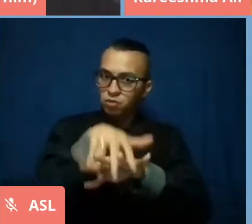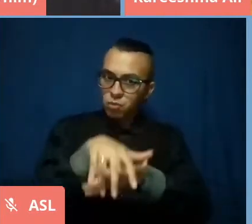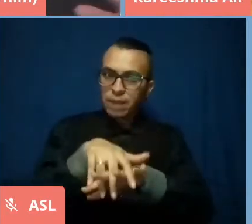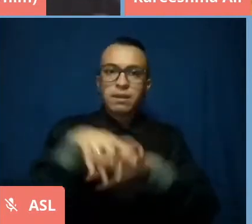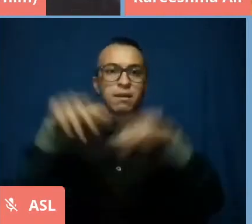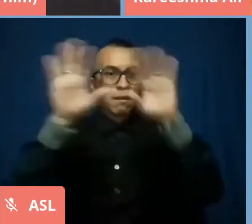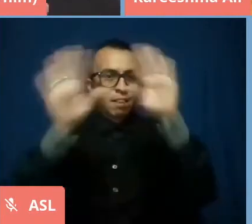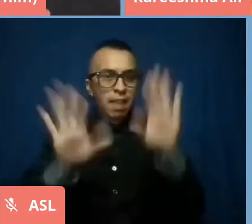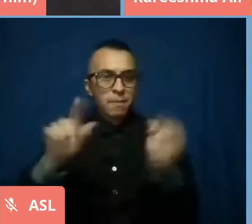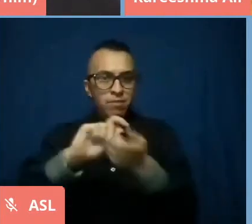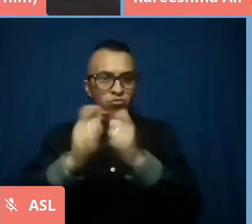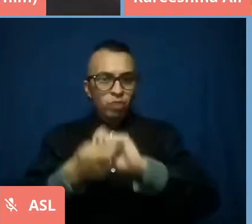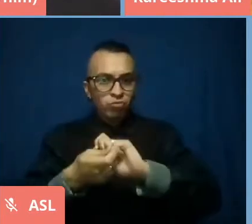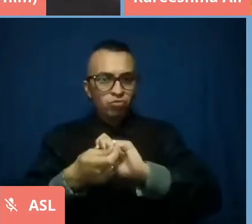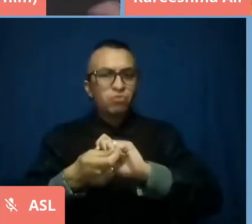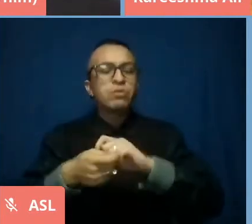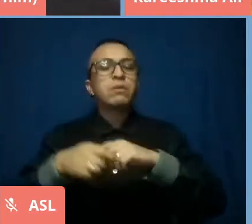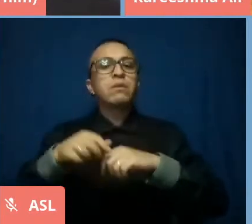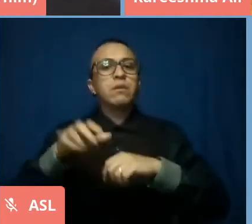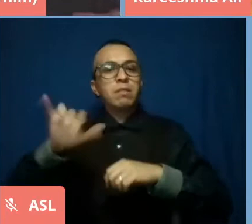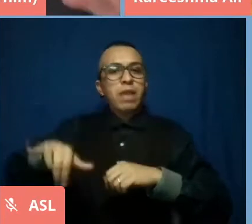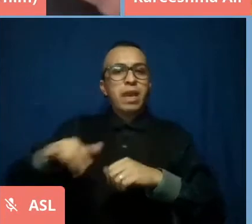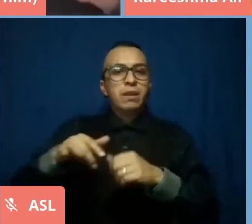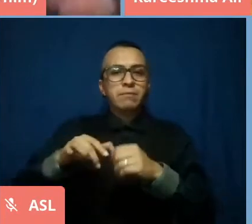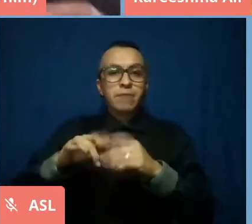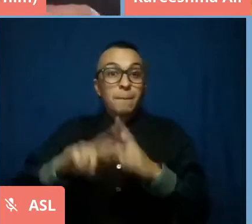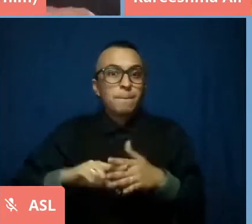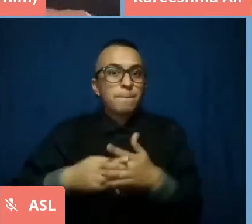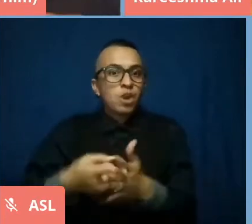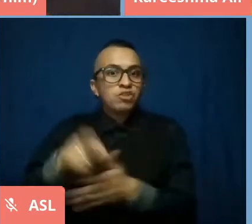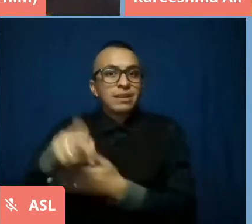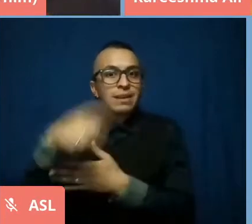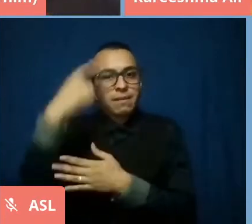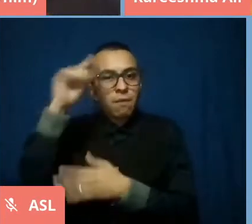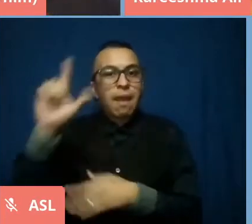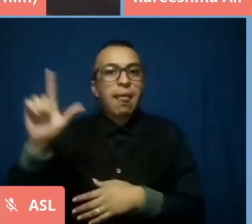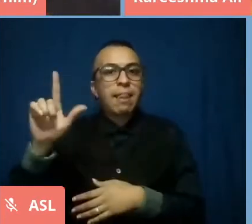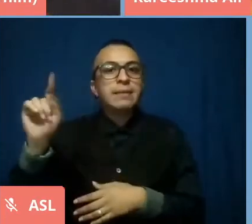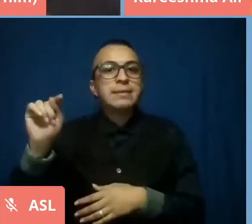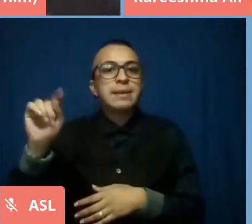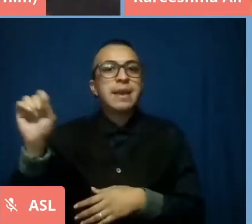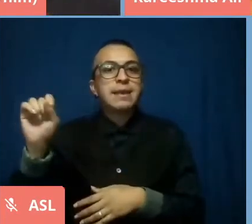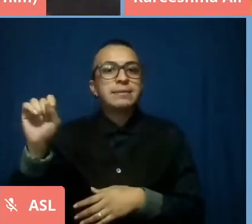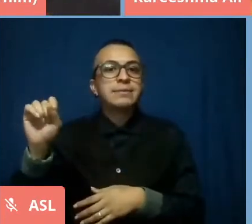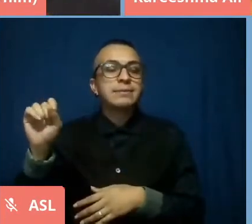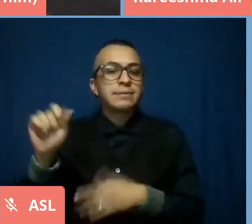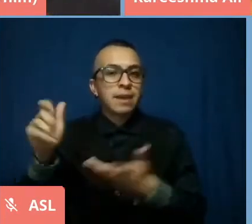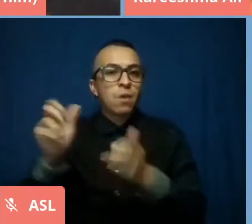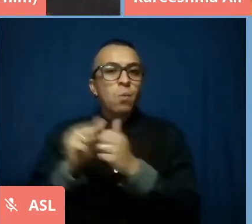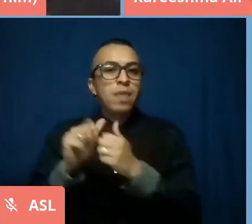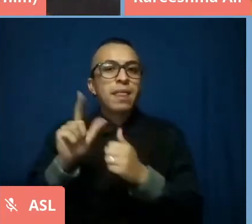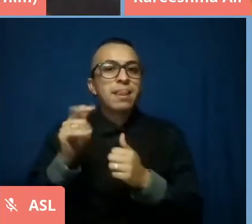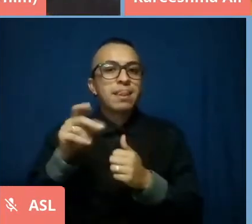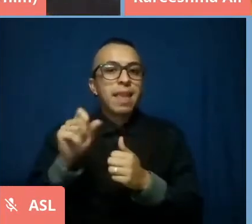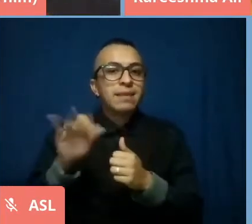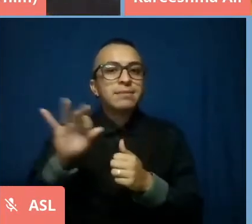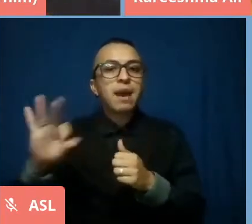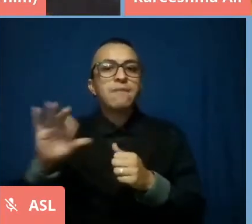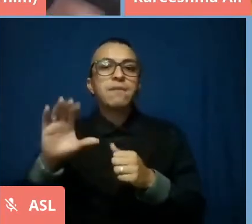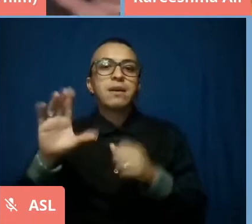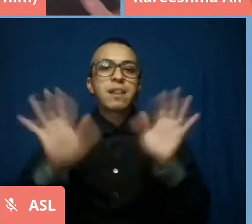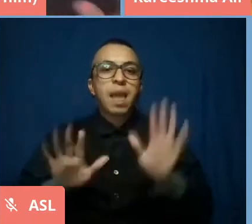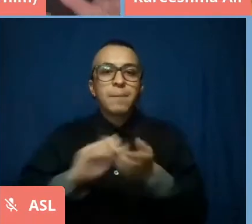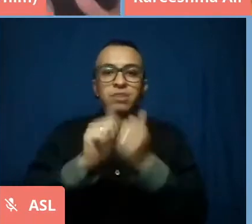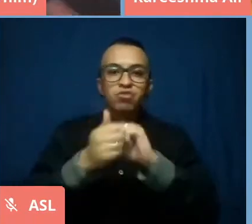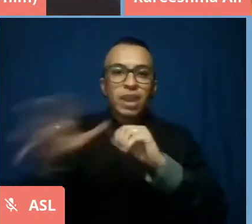change and the emerging need for LTSS with a lens of climate change?